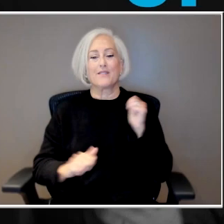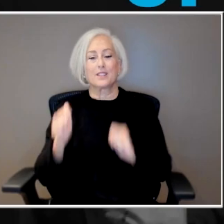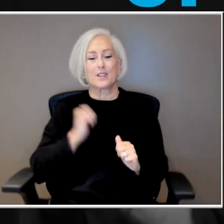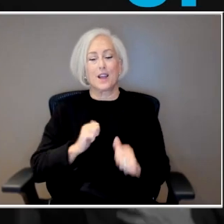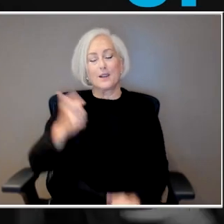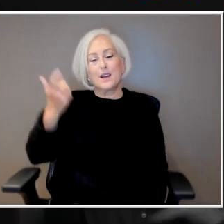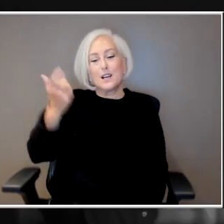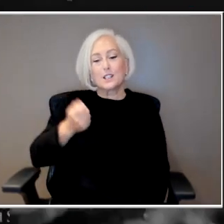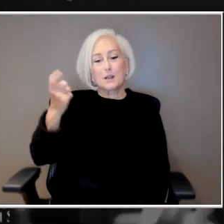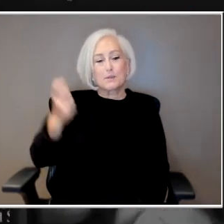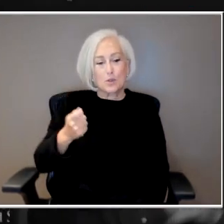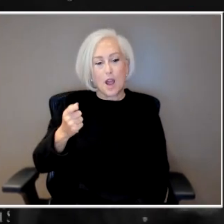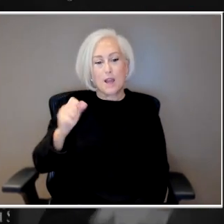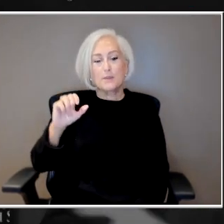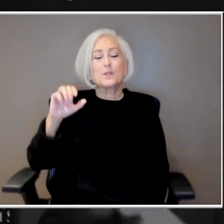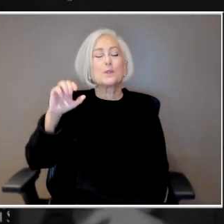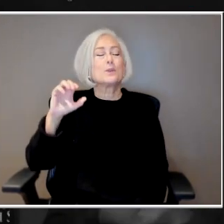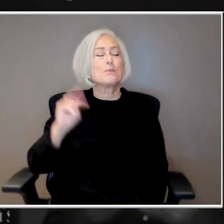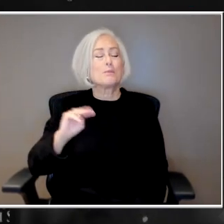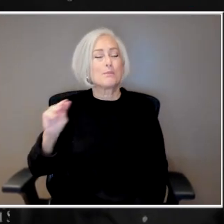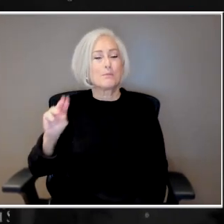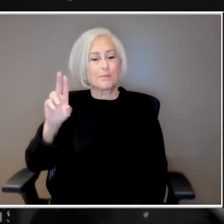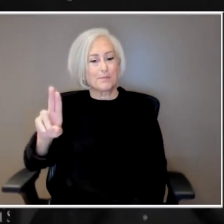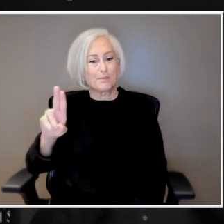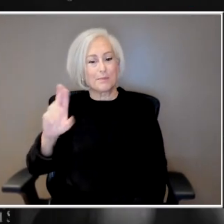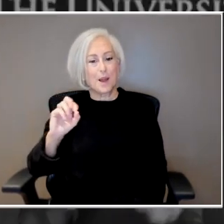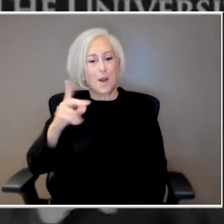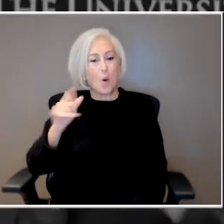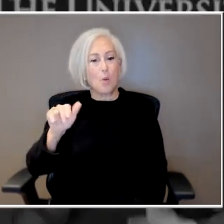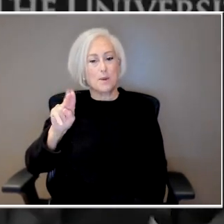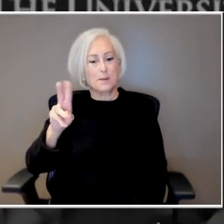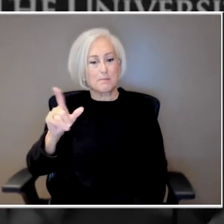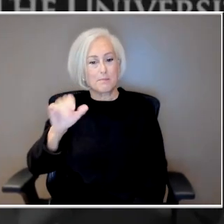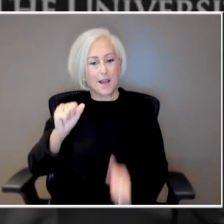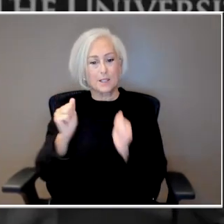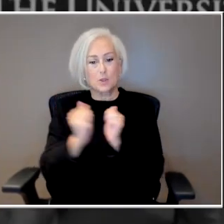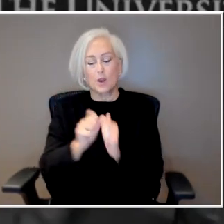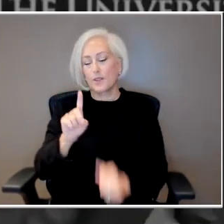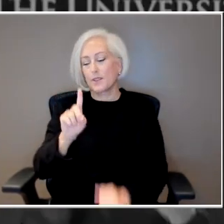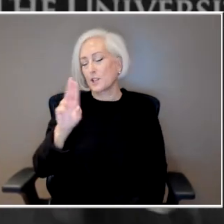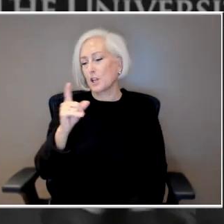Morning Medical Update and Open Mics with Dr. Stites podcasts.